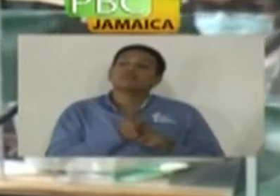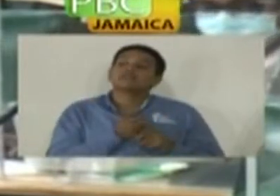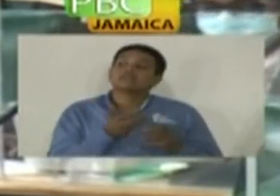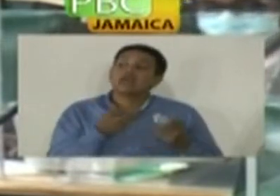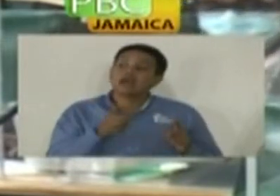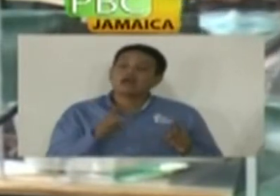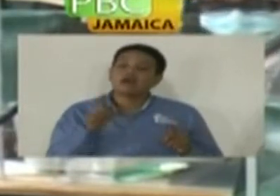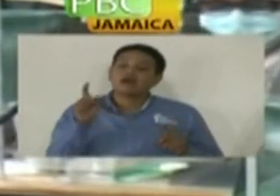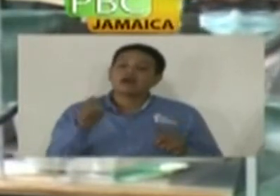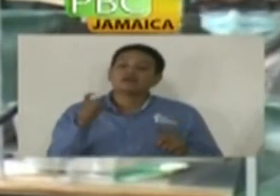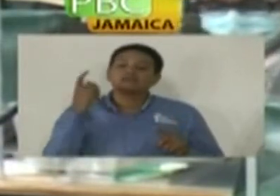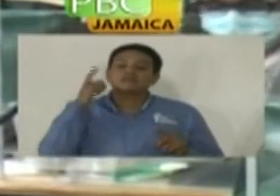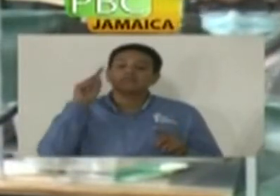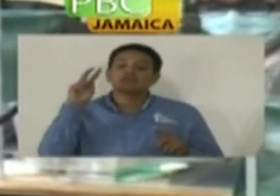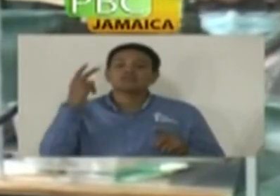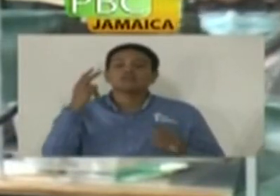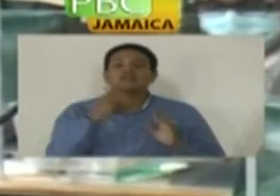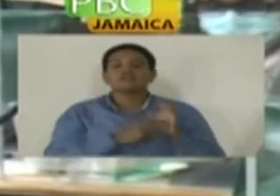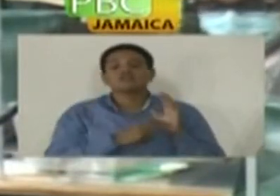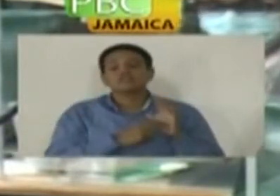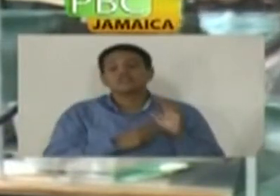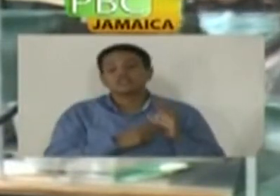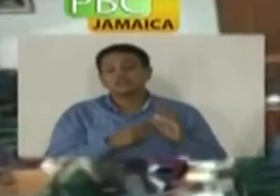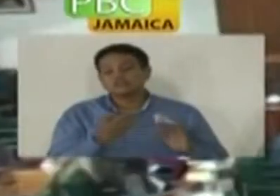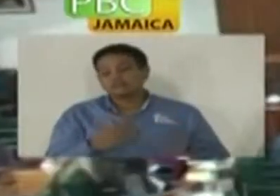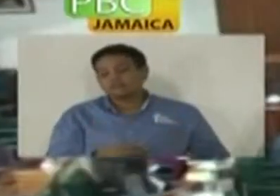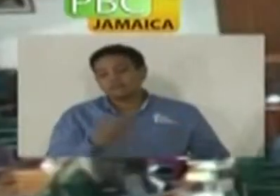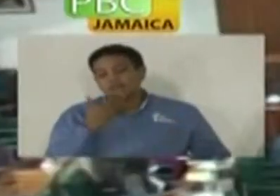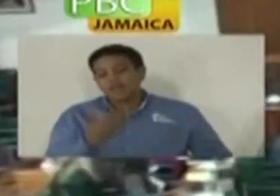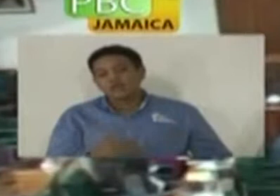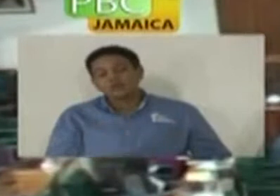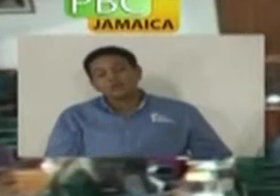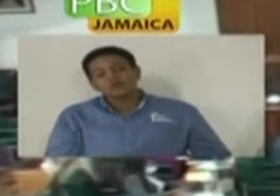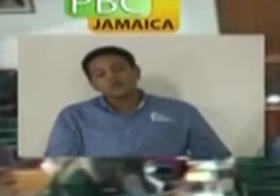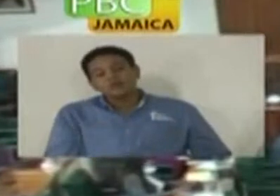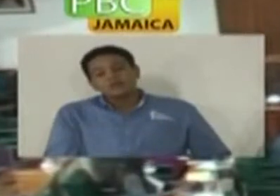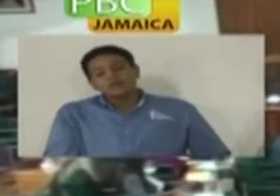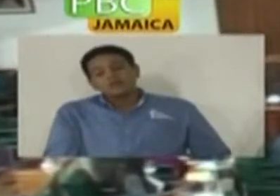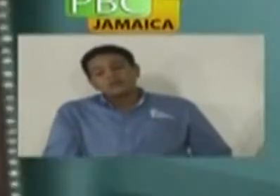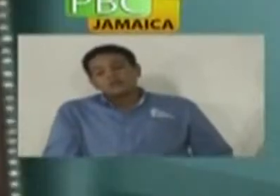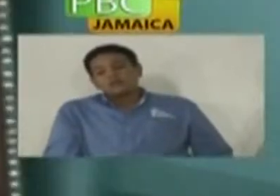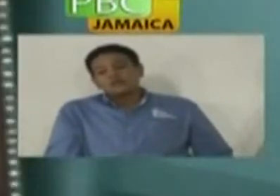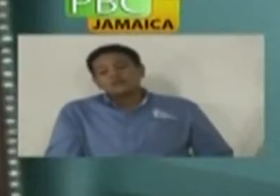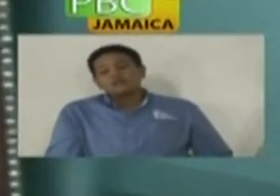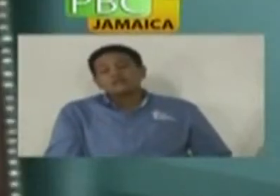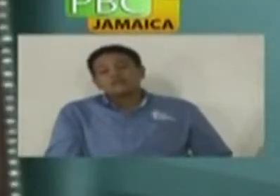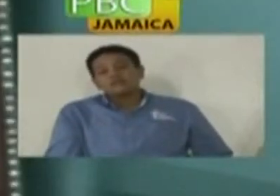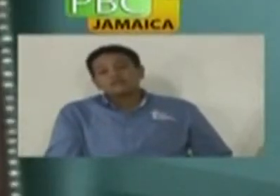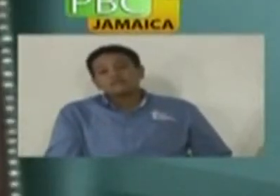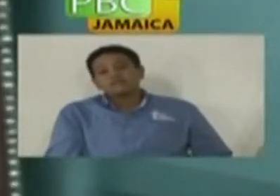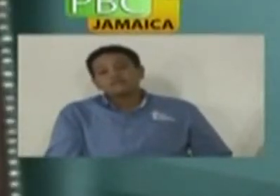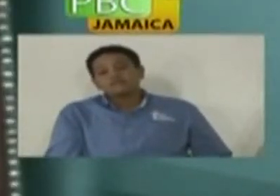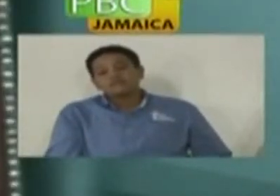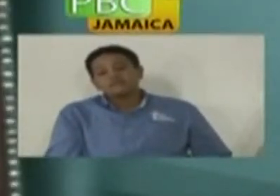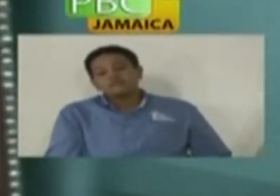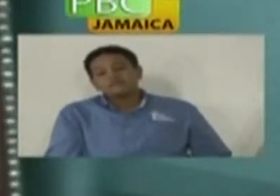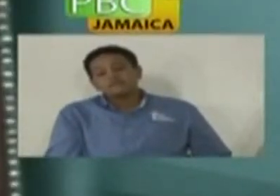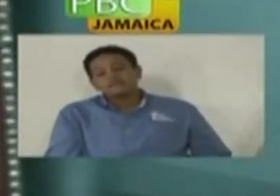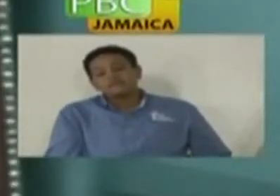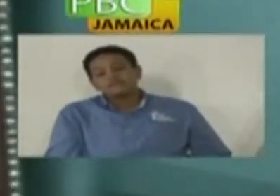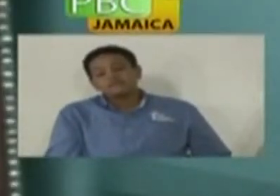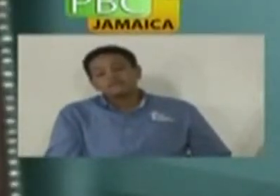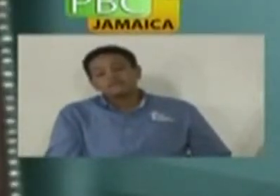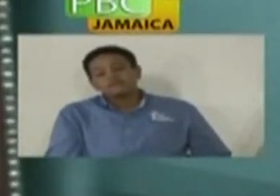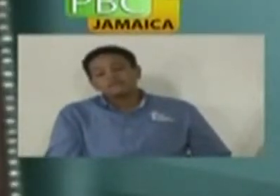and ask for second reading. Thank you. Thank you, Minister. The question is that the bills entitled